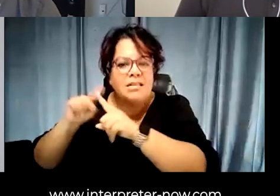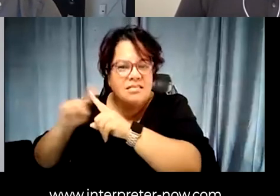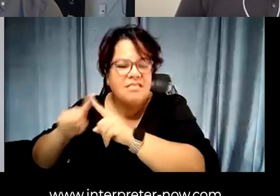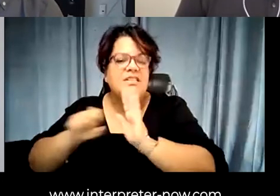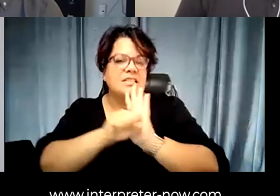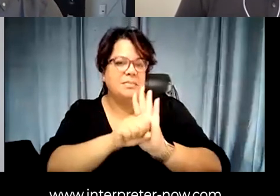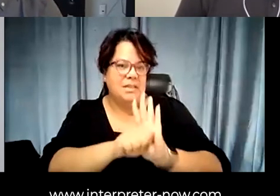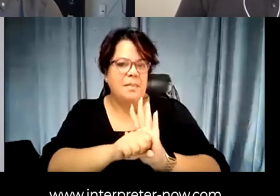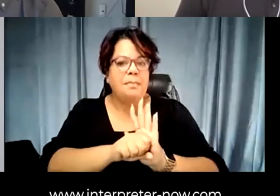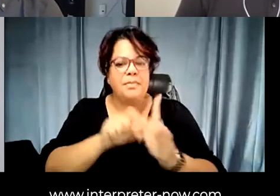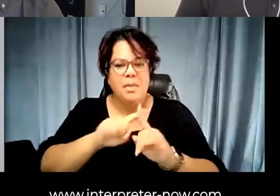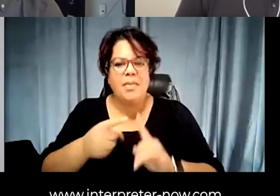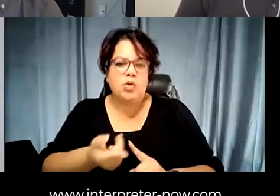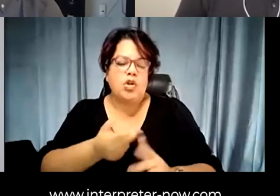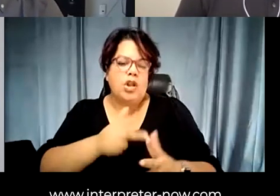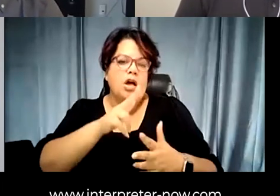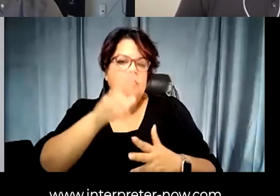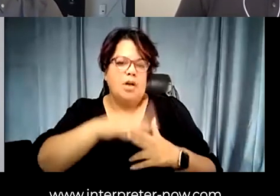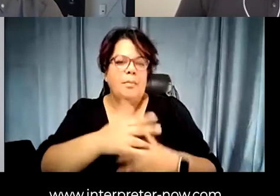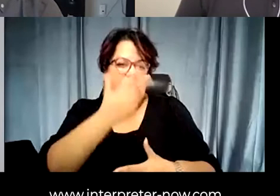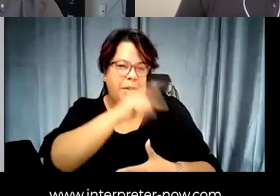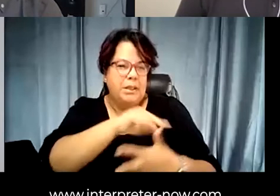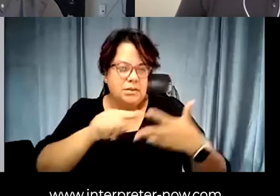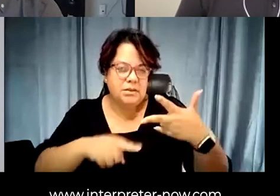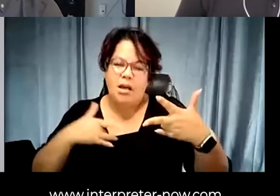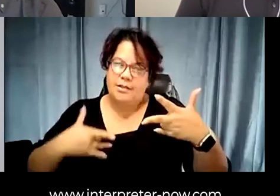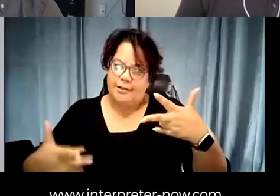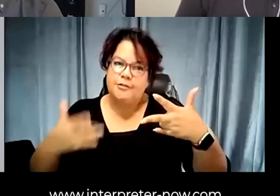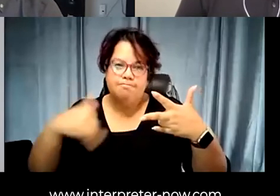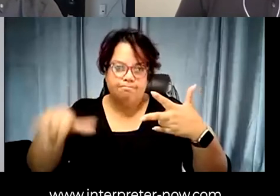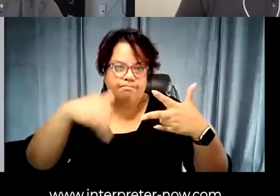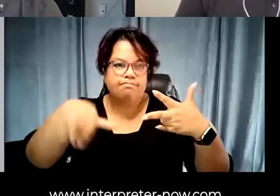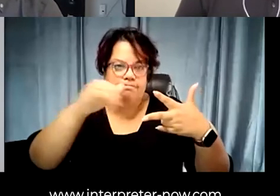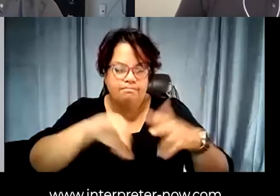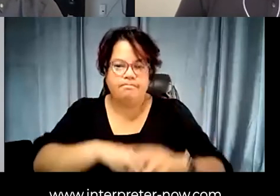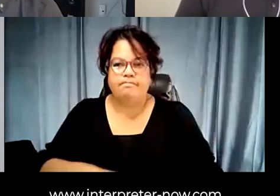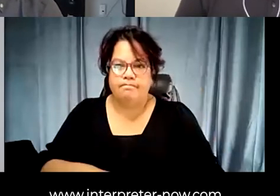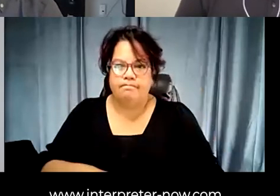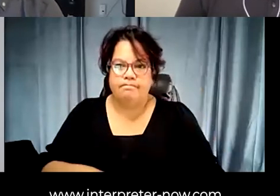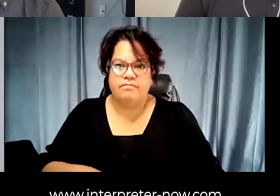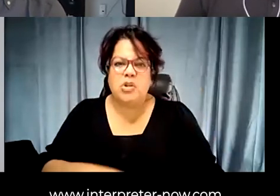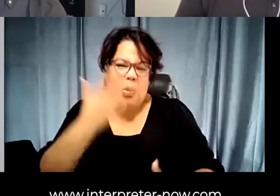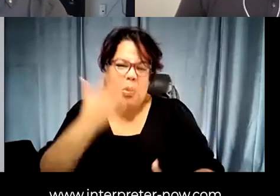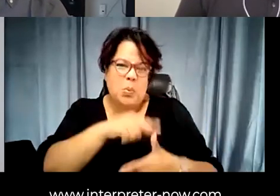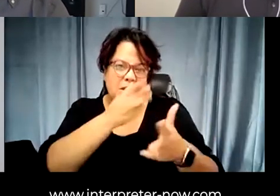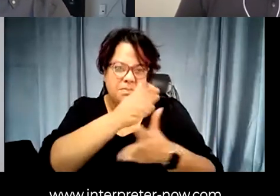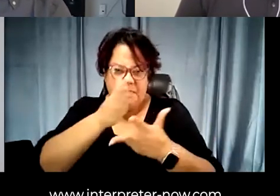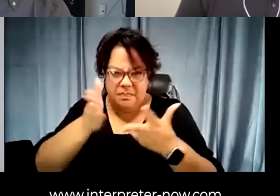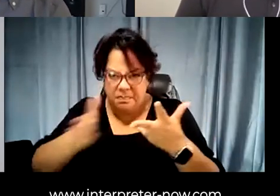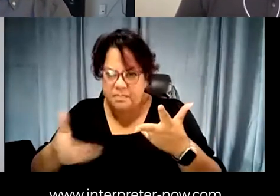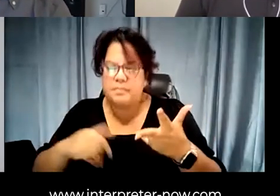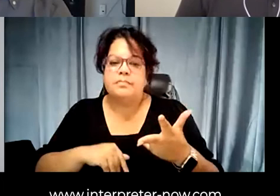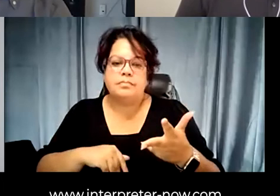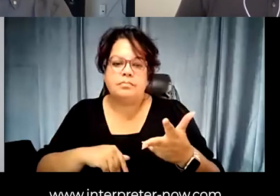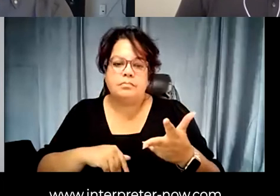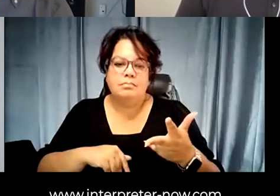signs, but those are some of the top ones, very common. So just those three stages. And then last but not least,